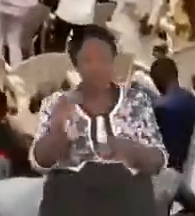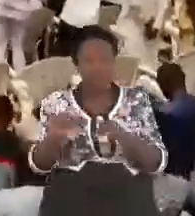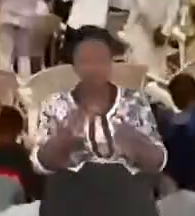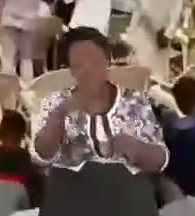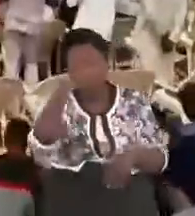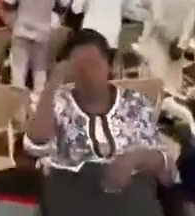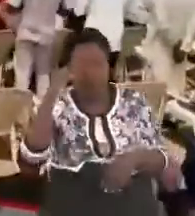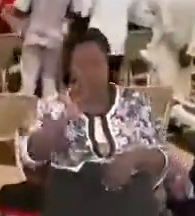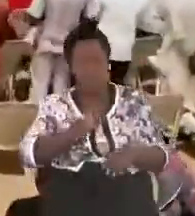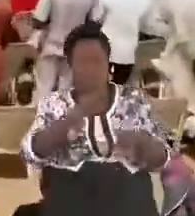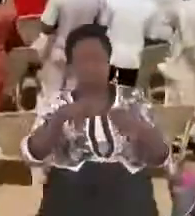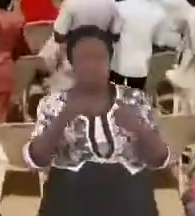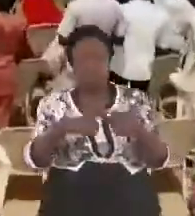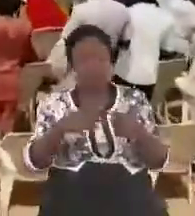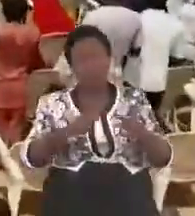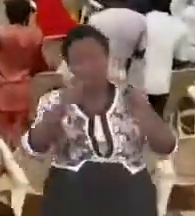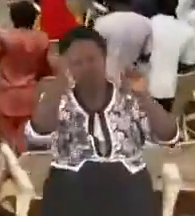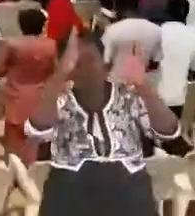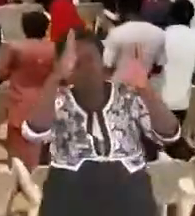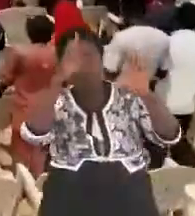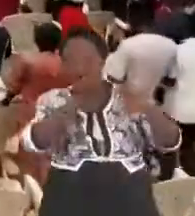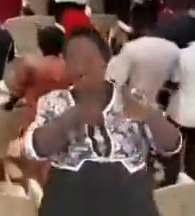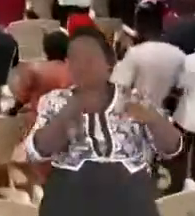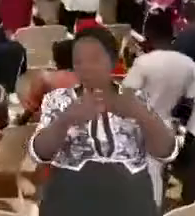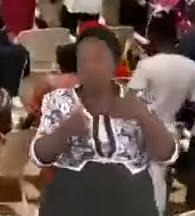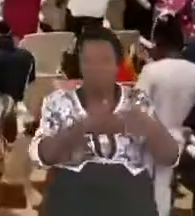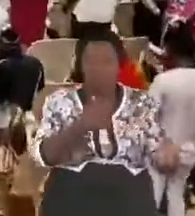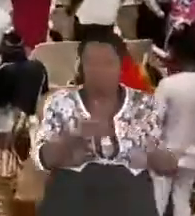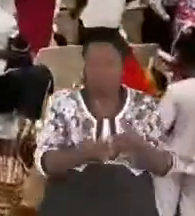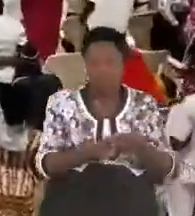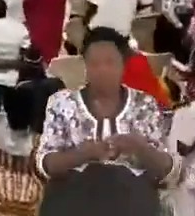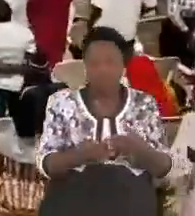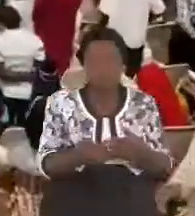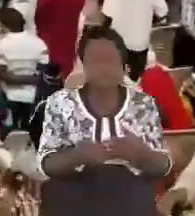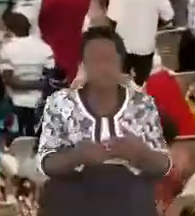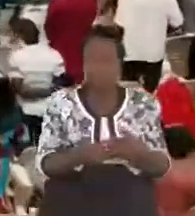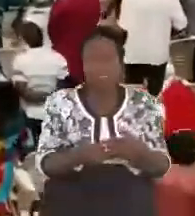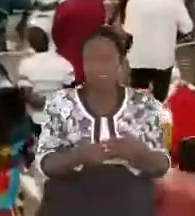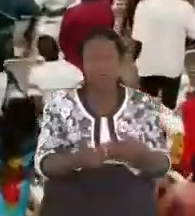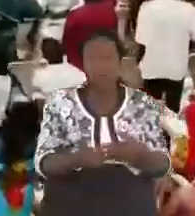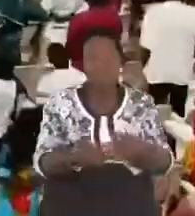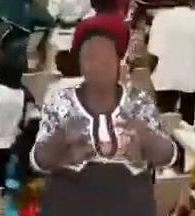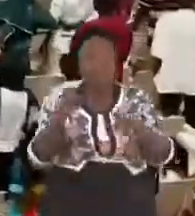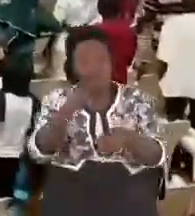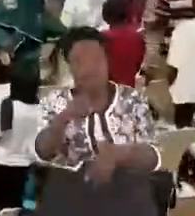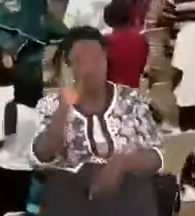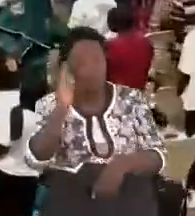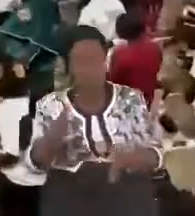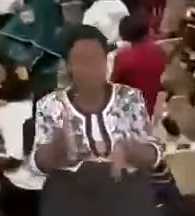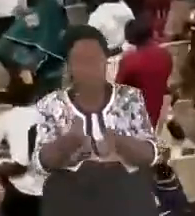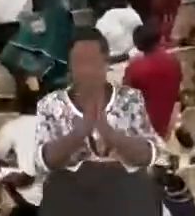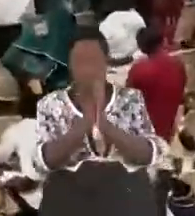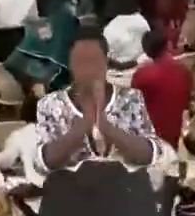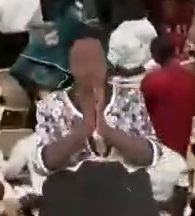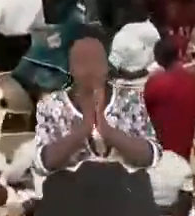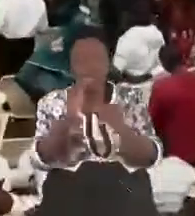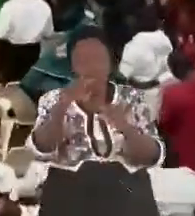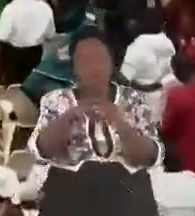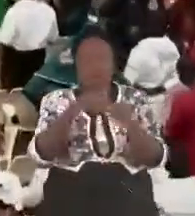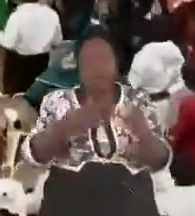I go to the Father. And whatsoever ye shall ask in my